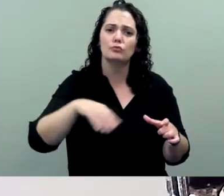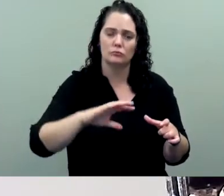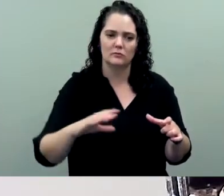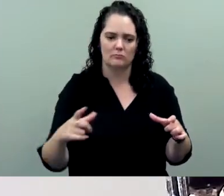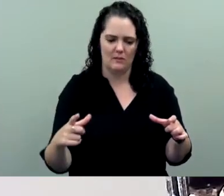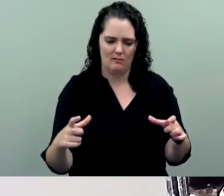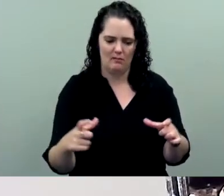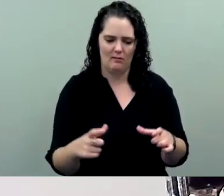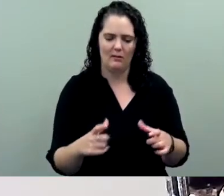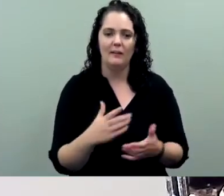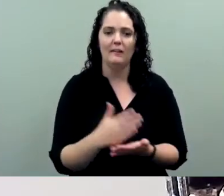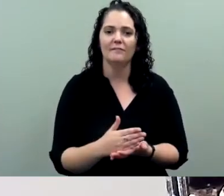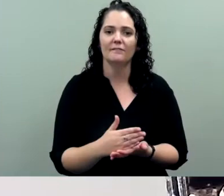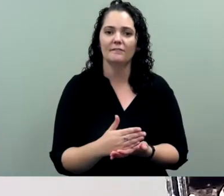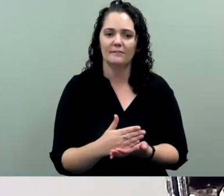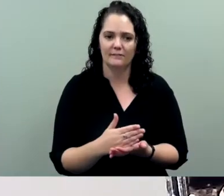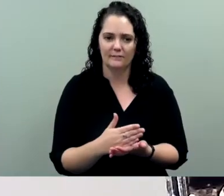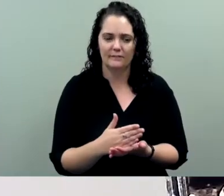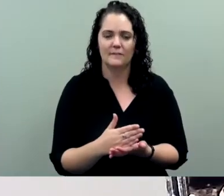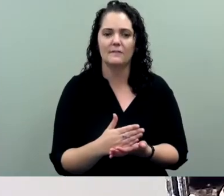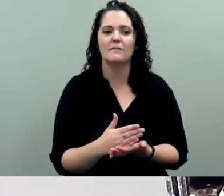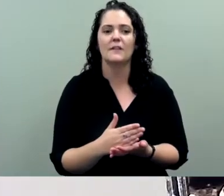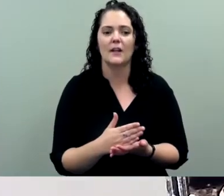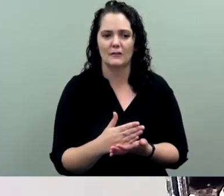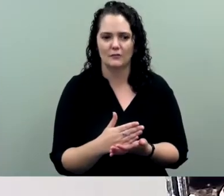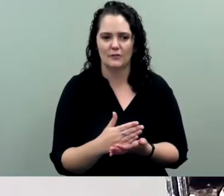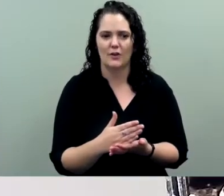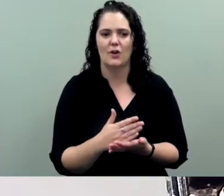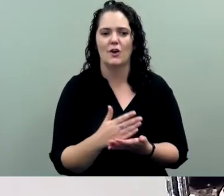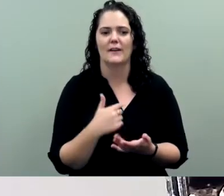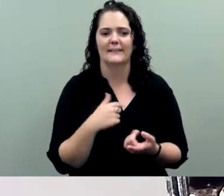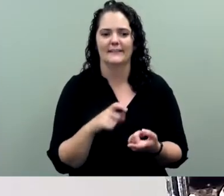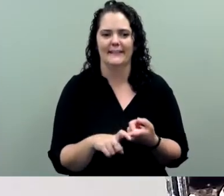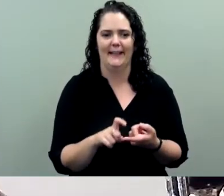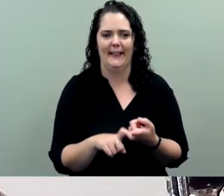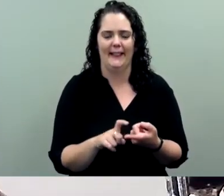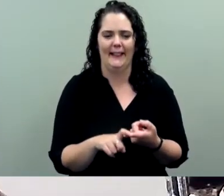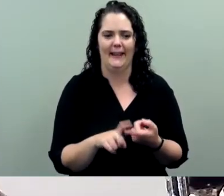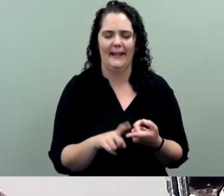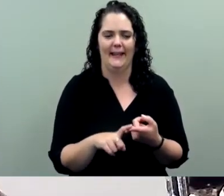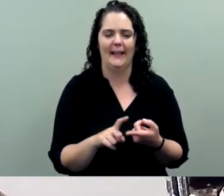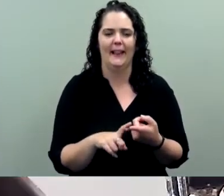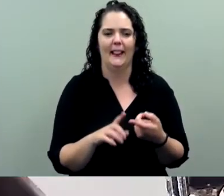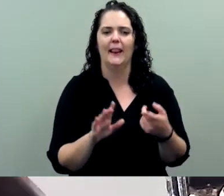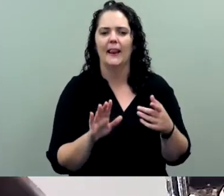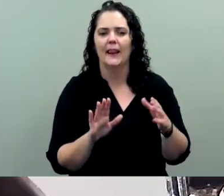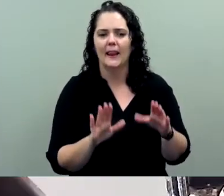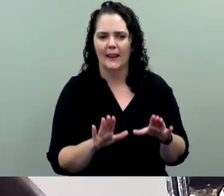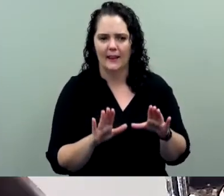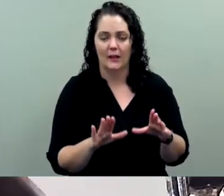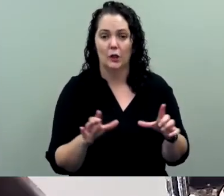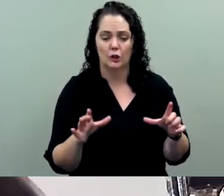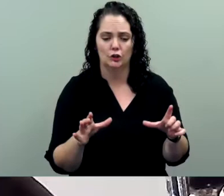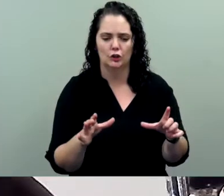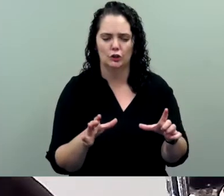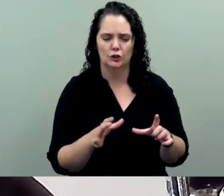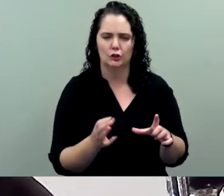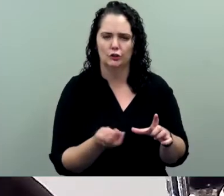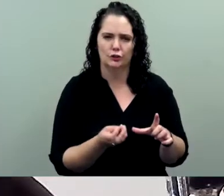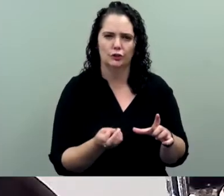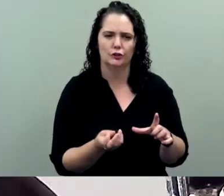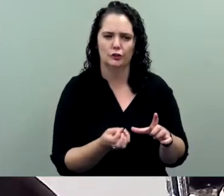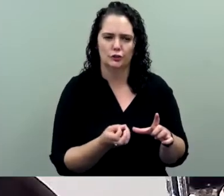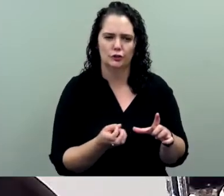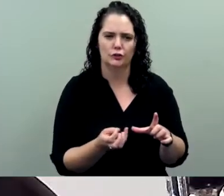now at this stage is I would continue, let me move that microphone over so it's closer. I would continue to reduce that even further because I